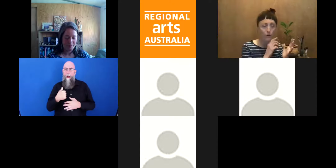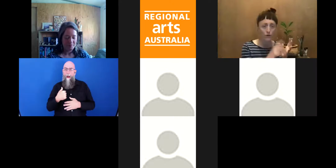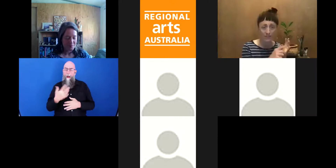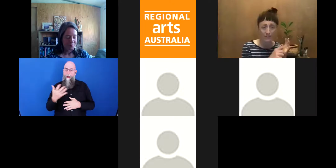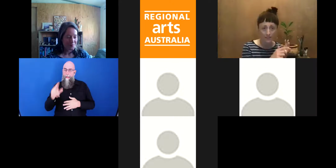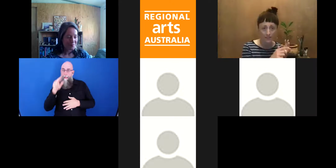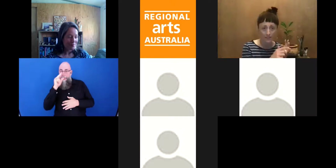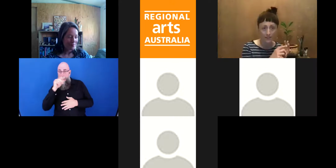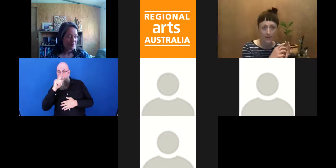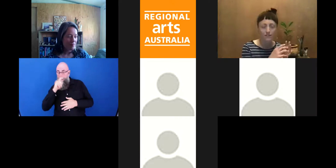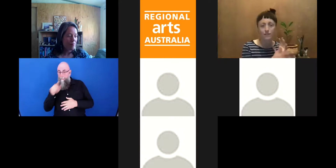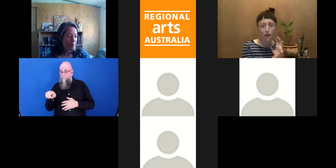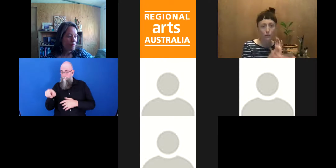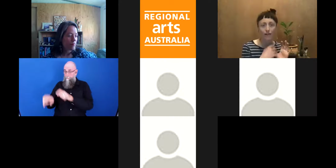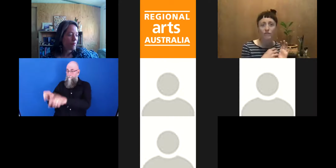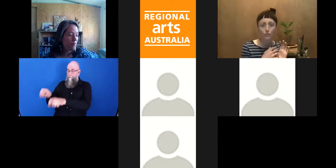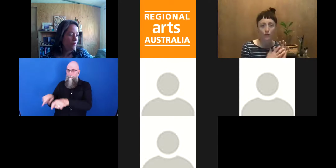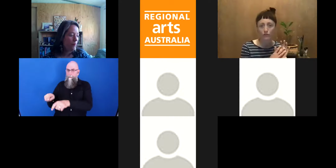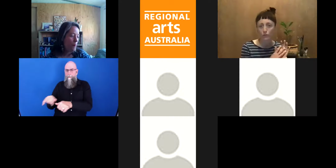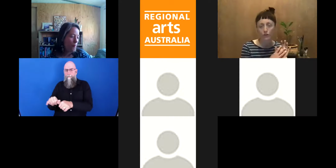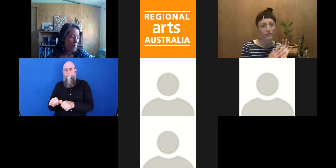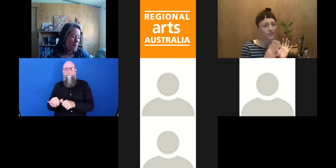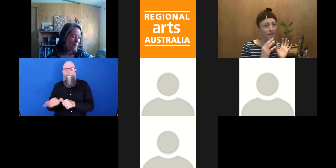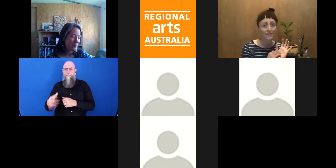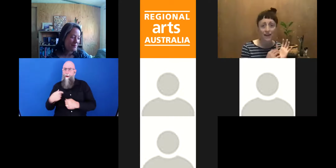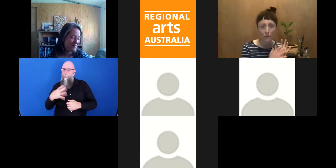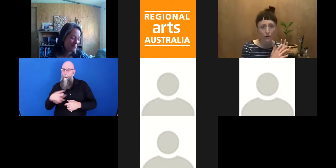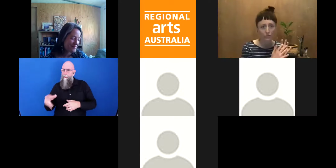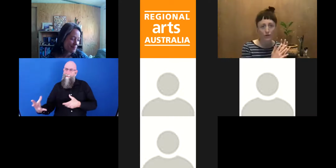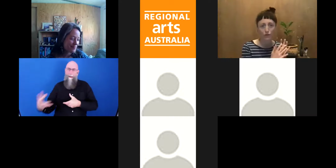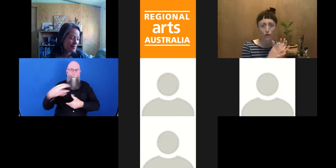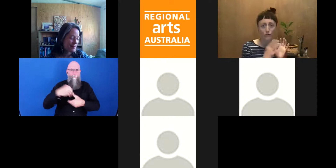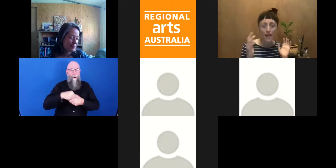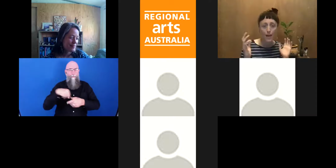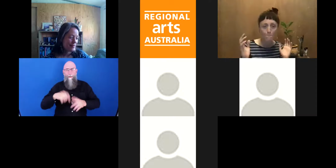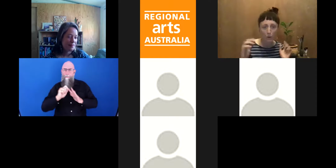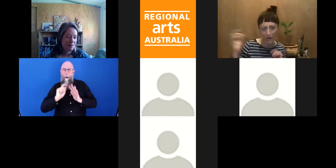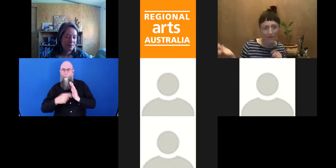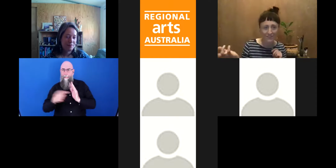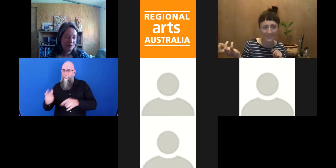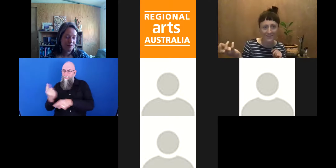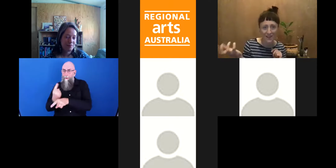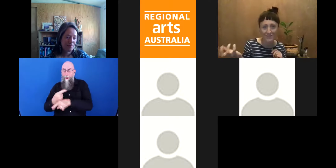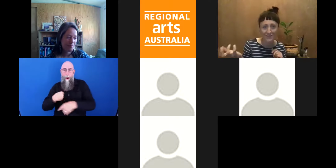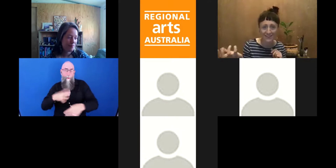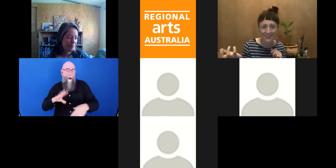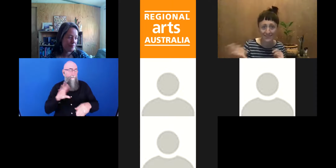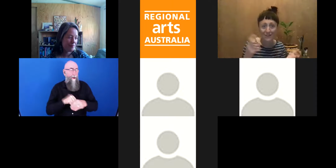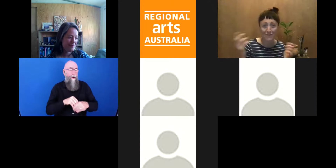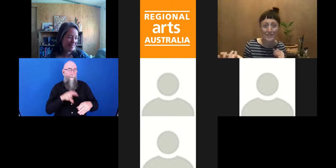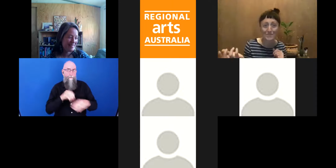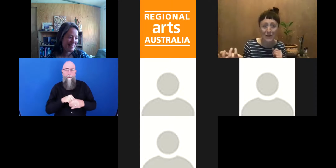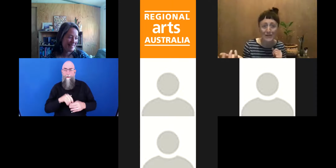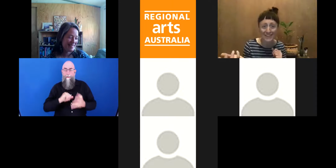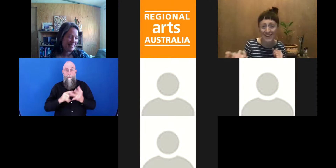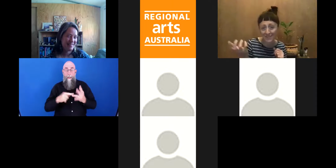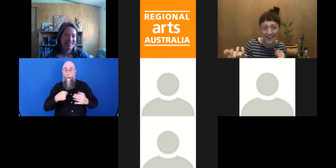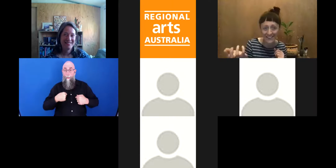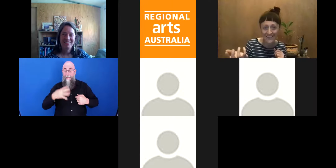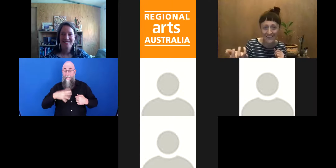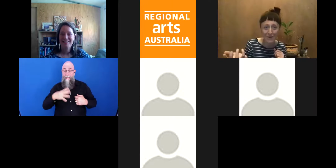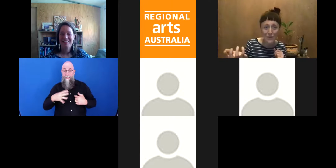facilitators that I would love to bring onto the project. They say they want to be involved, but we have to, we have to design like for it to be co